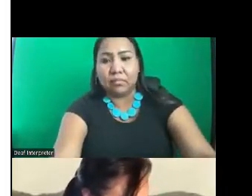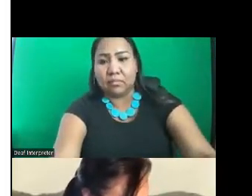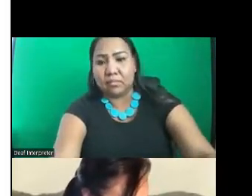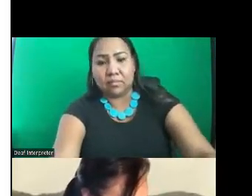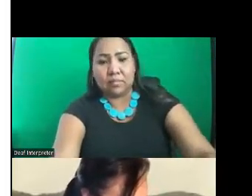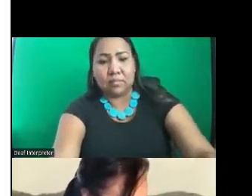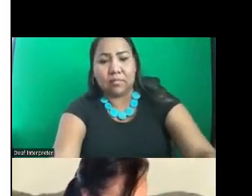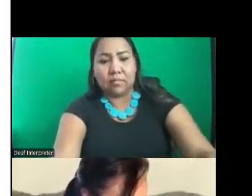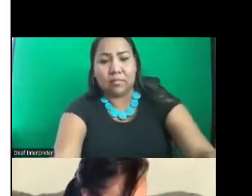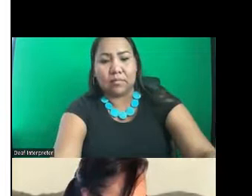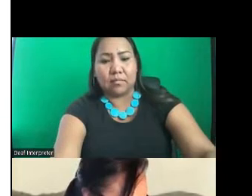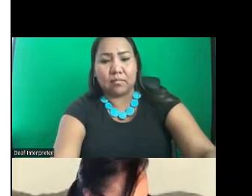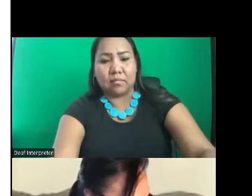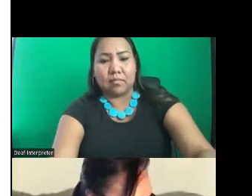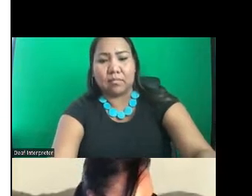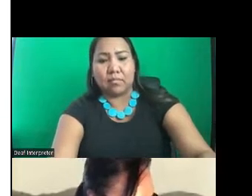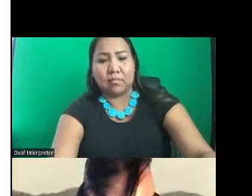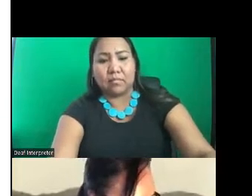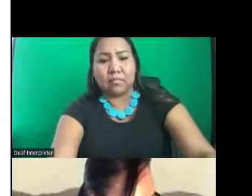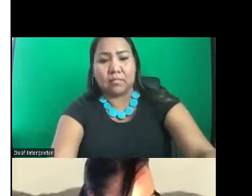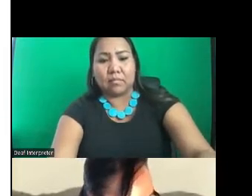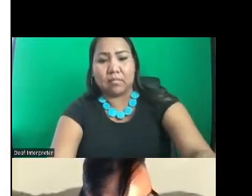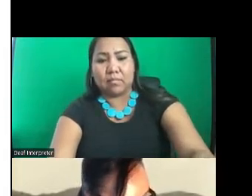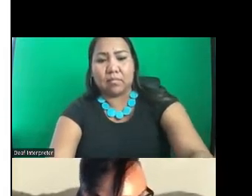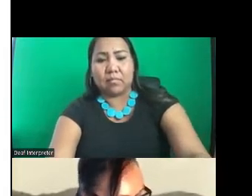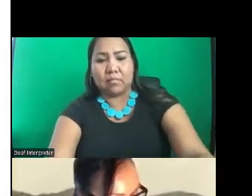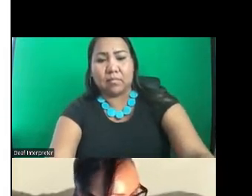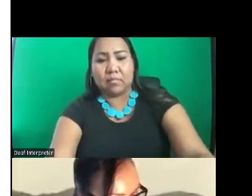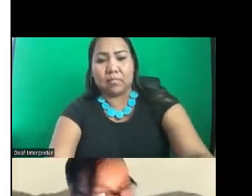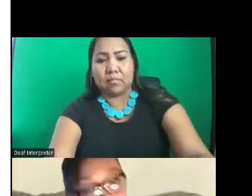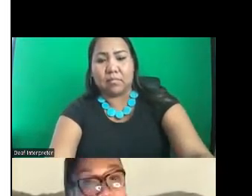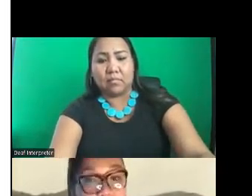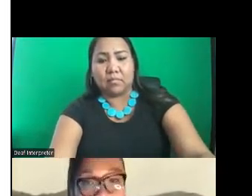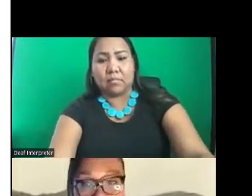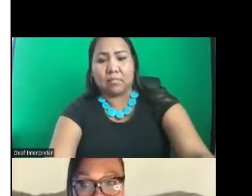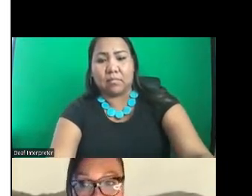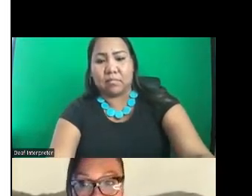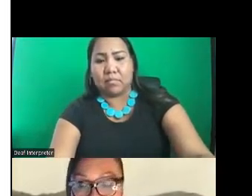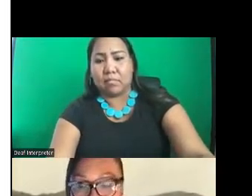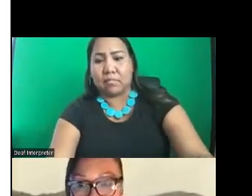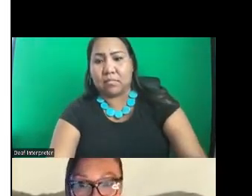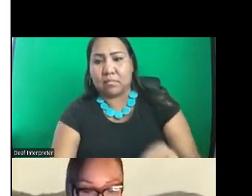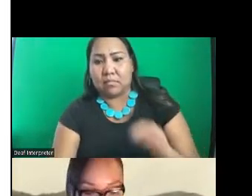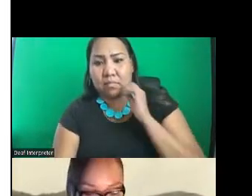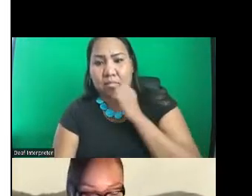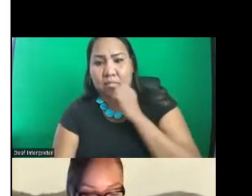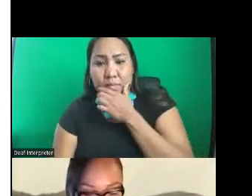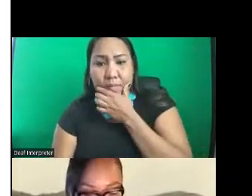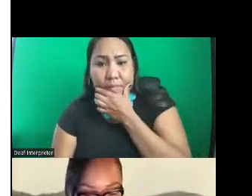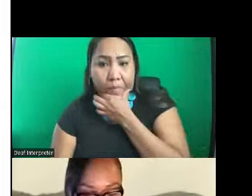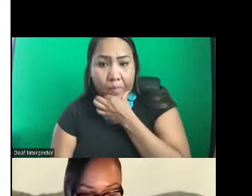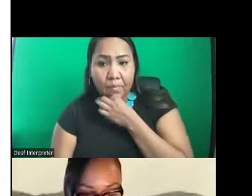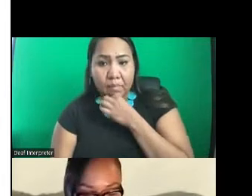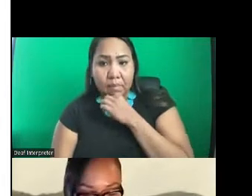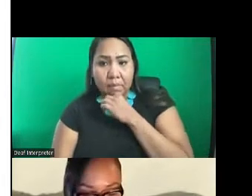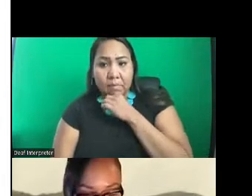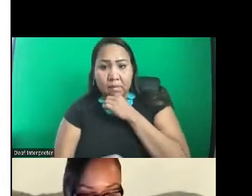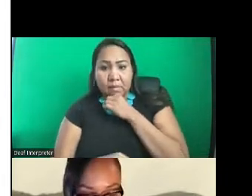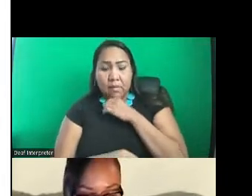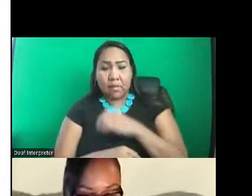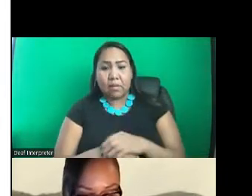So part of what we teach is to attend to costs of basic needs of